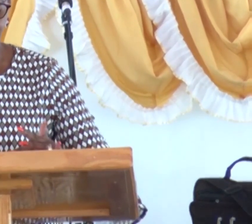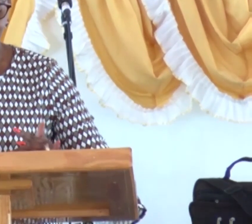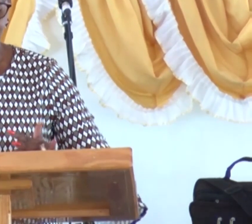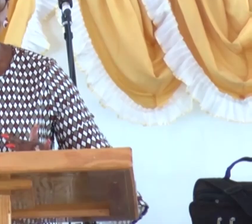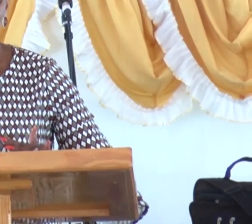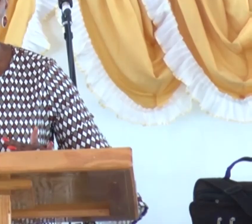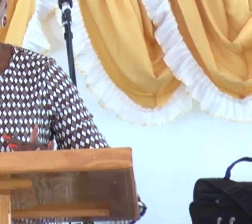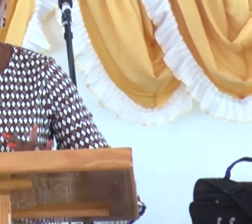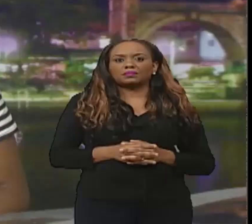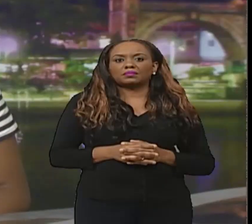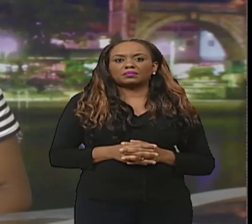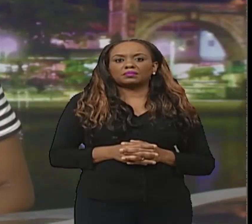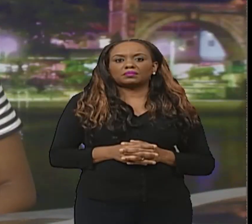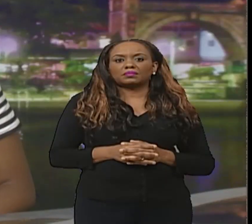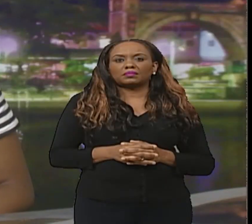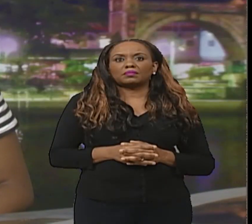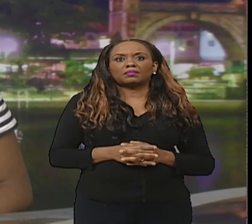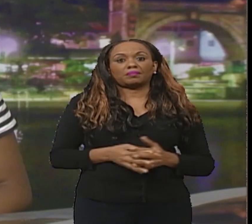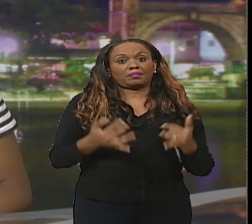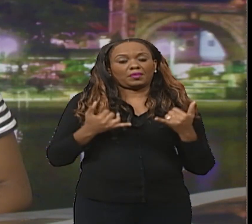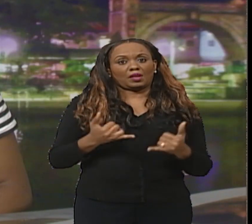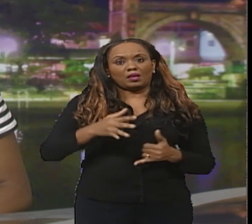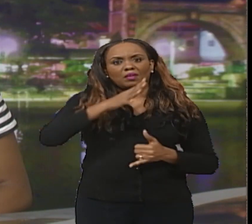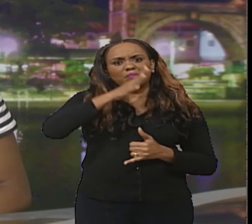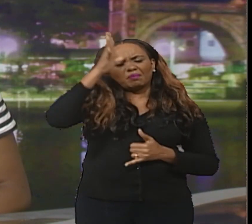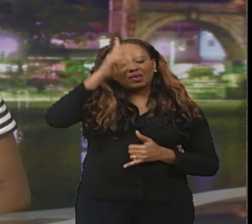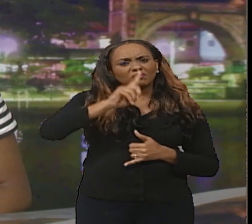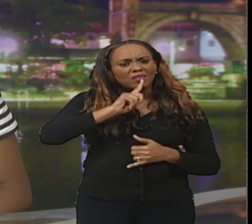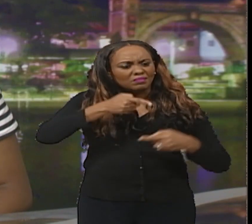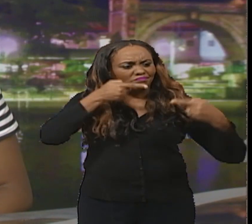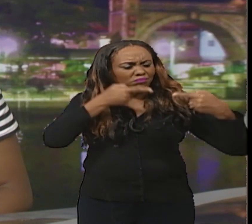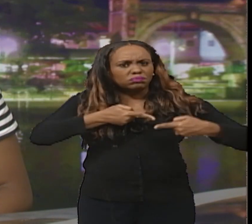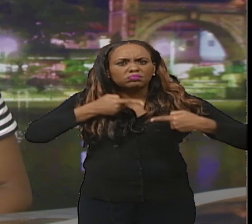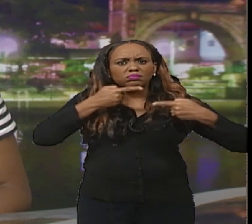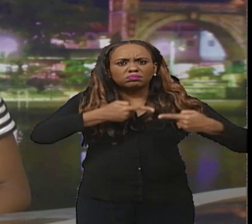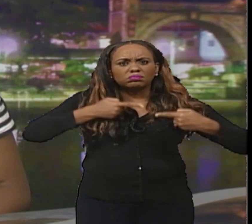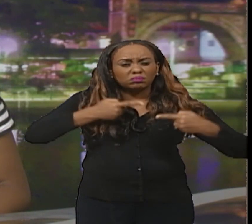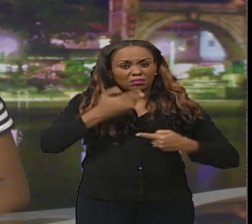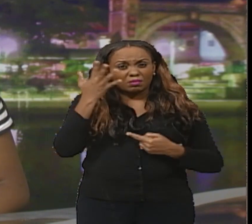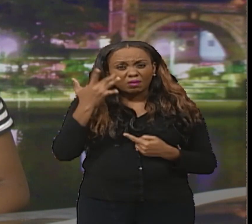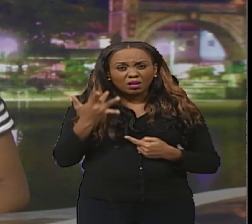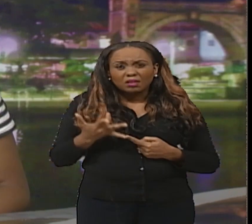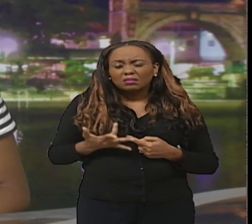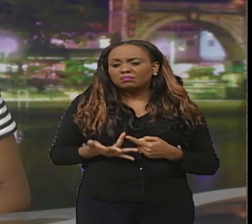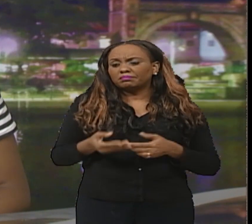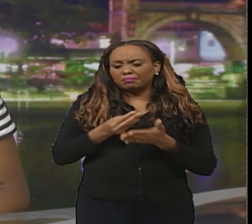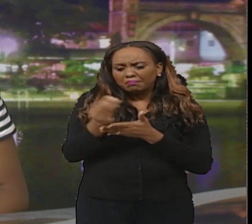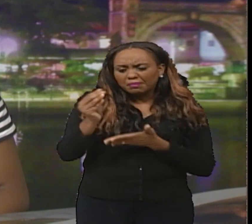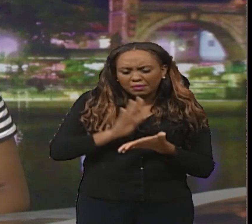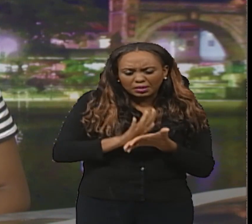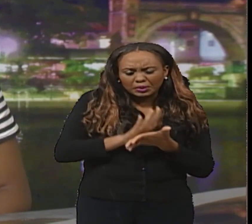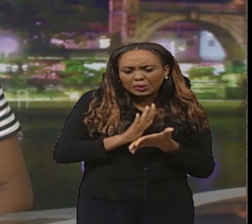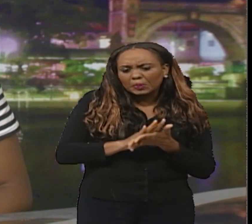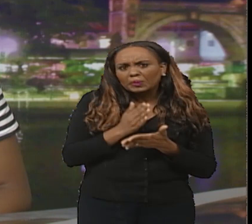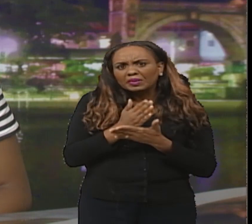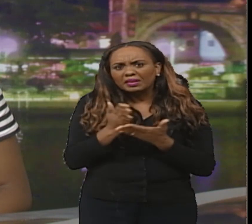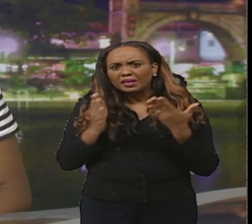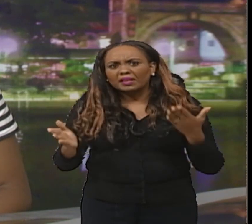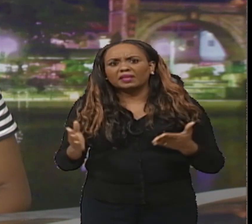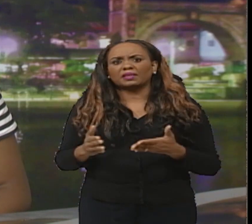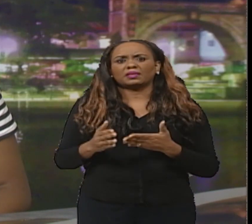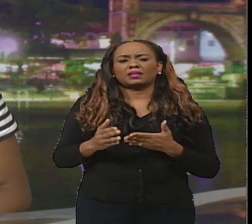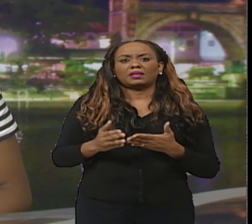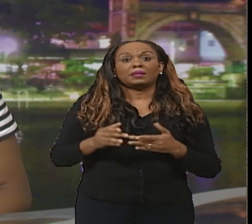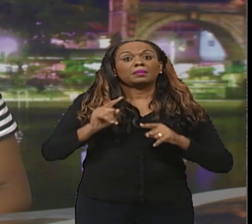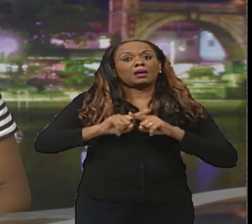work. At a time when many parents are struggling to provide basic school supplies for their children, a group